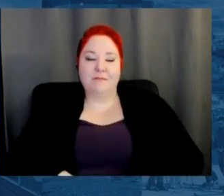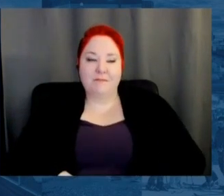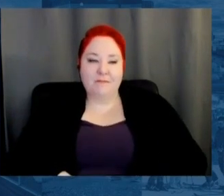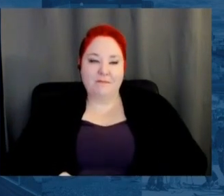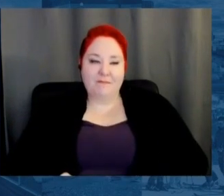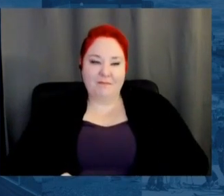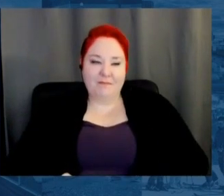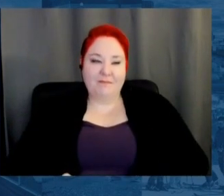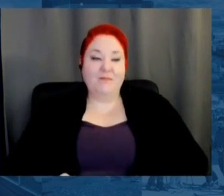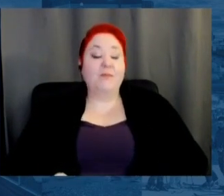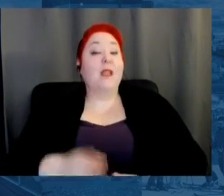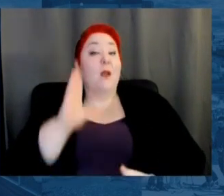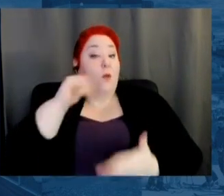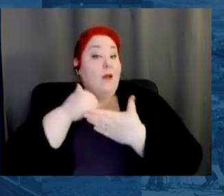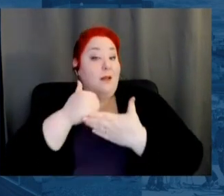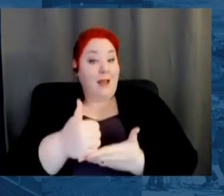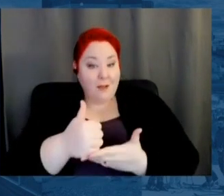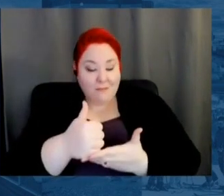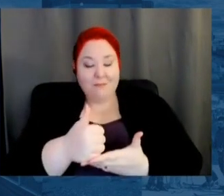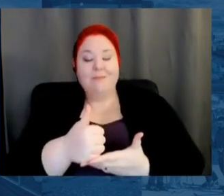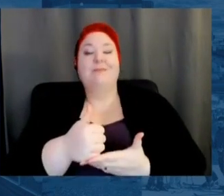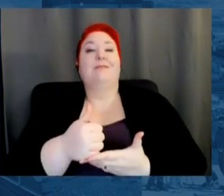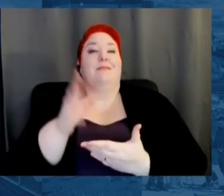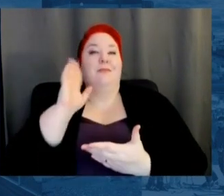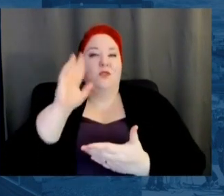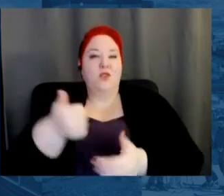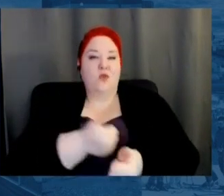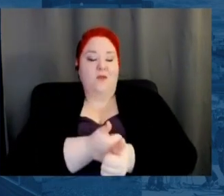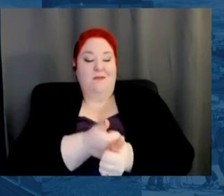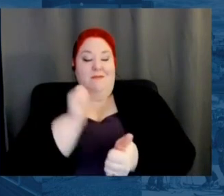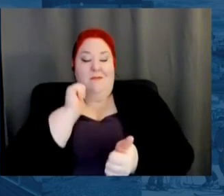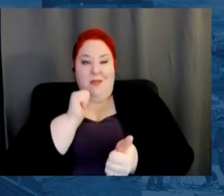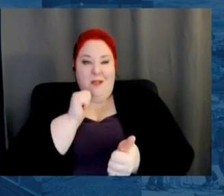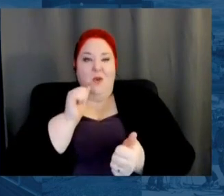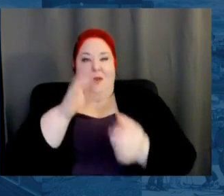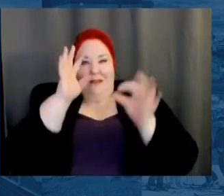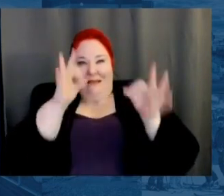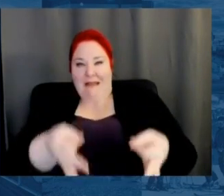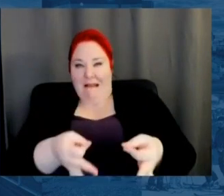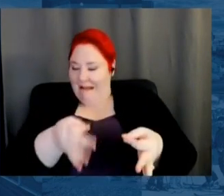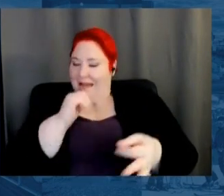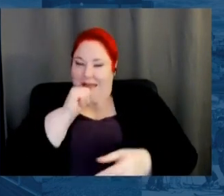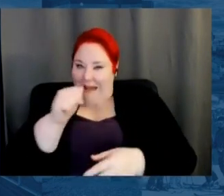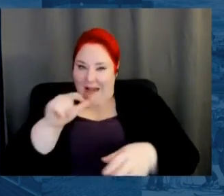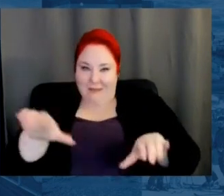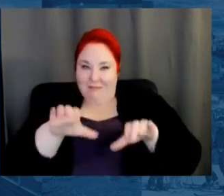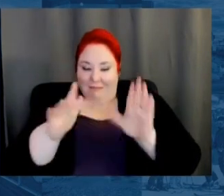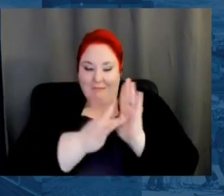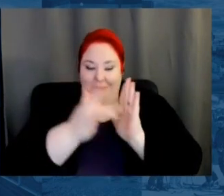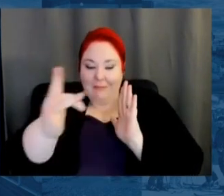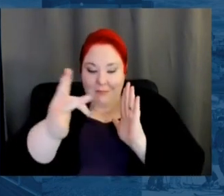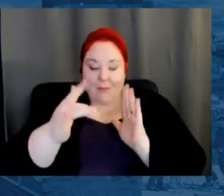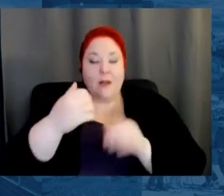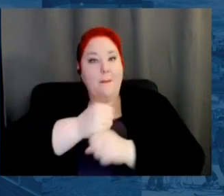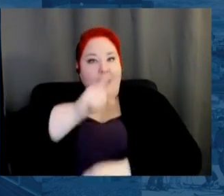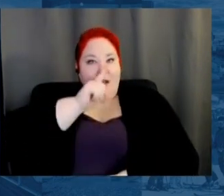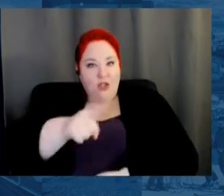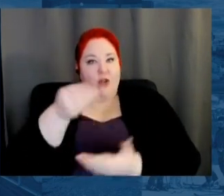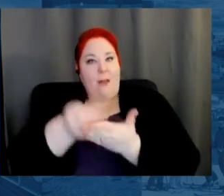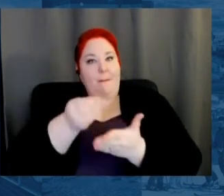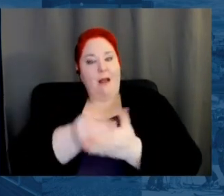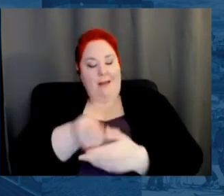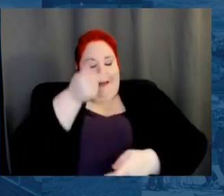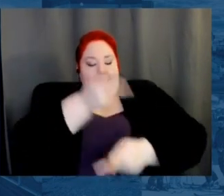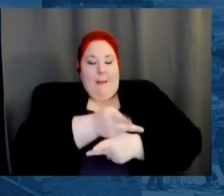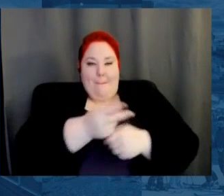And it'll help deter the bad actors from using these practices that have cheated New Yorkers out of their hard-earned money and make sure it stays in their pockets. Also